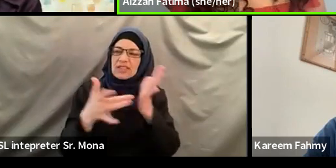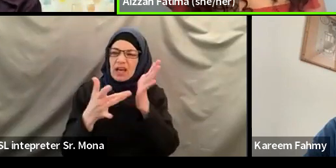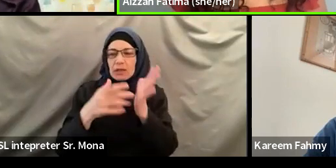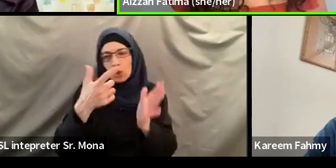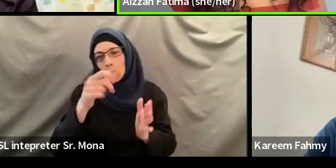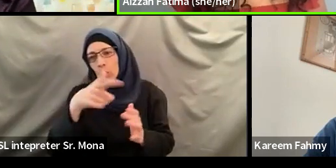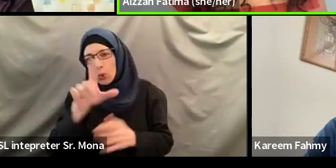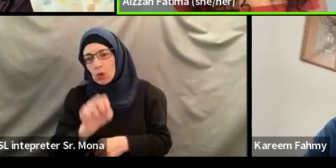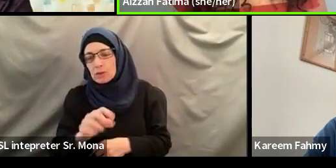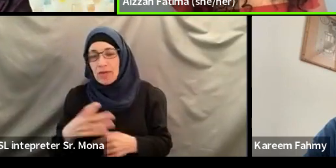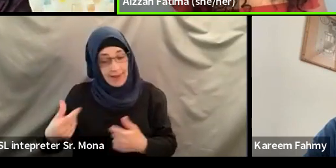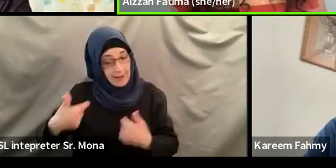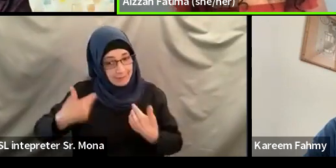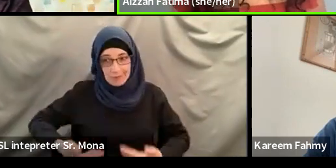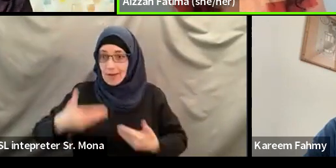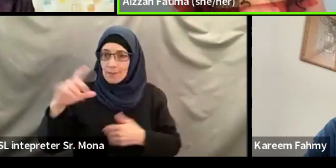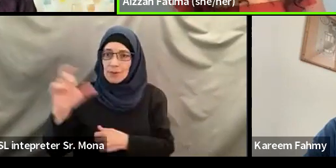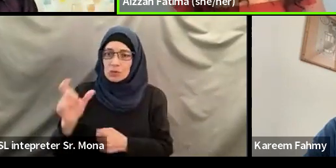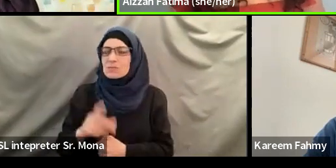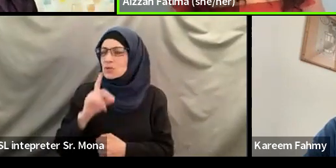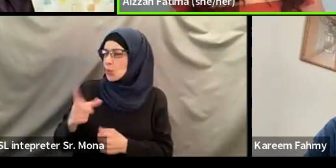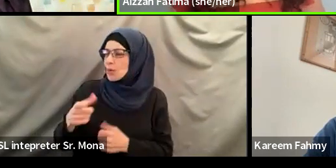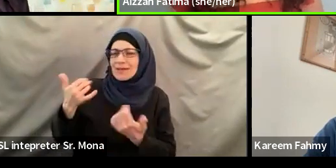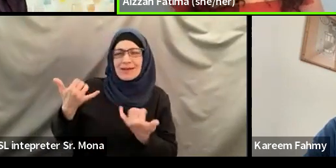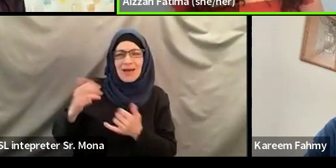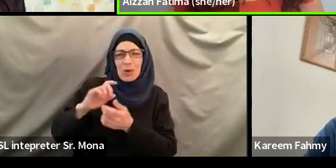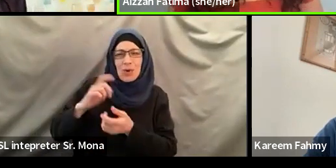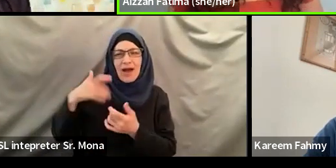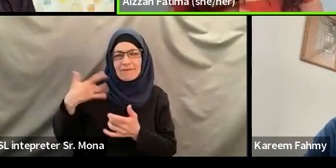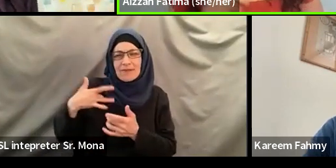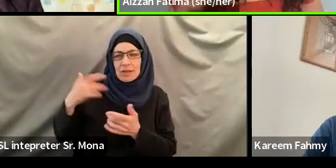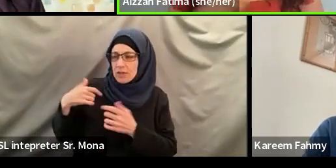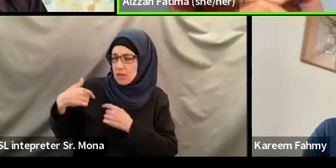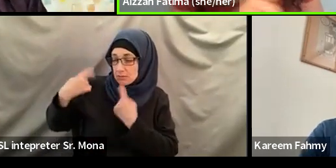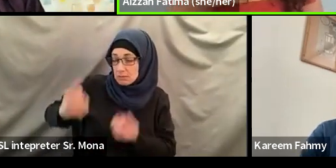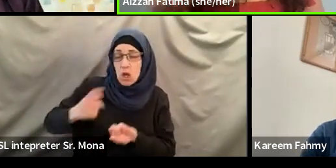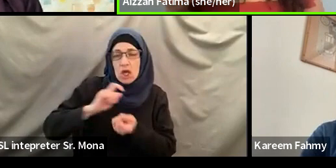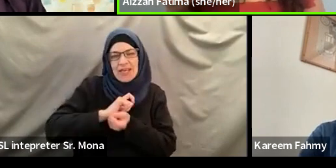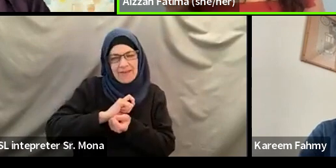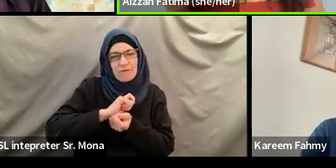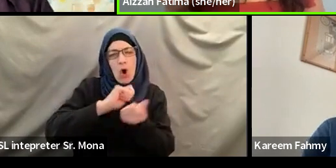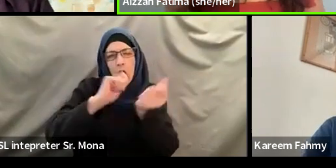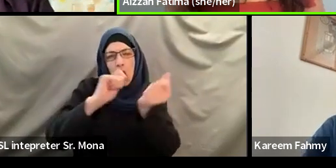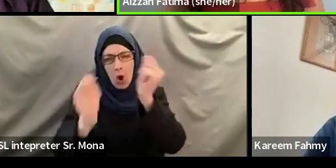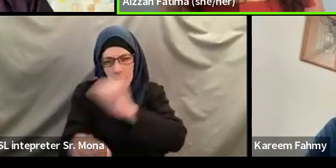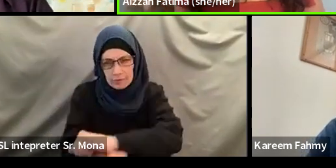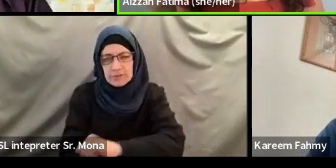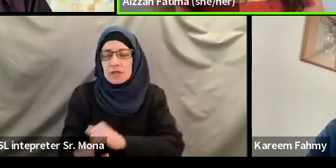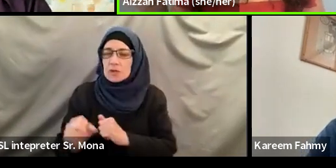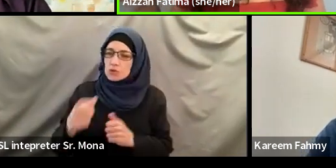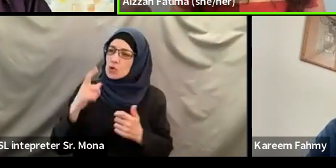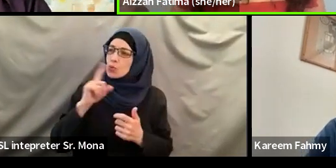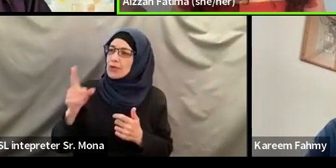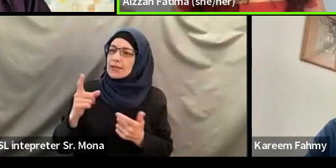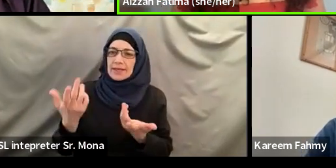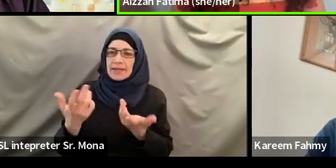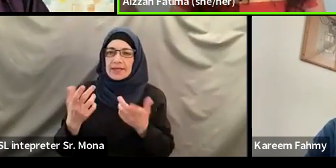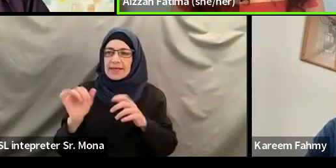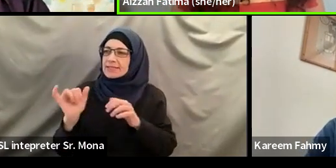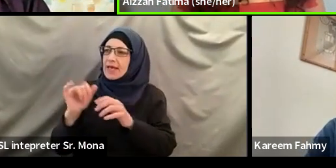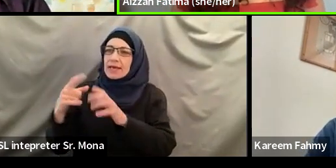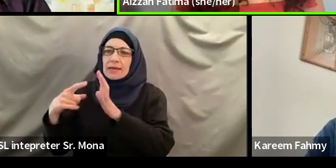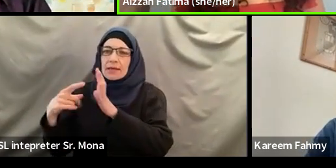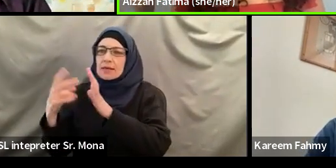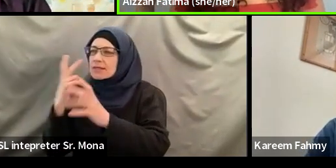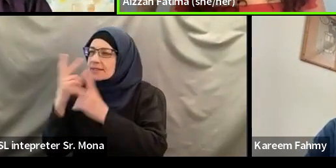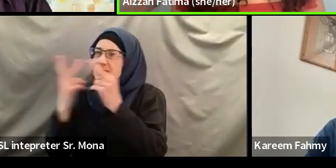it's evolved over the years from just like that Muslim story for me to being like, just looking around and being like, well, who else is underrepresented and not